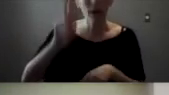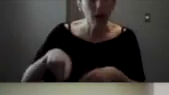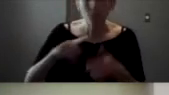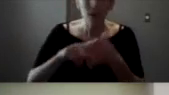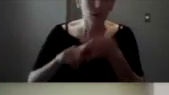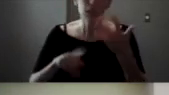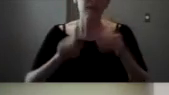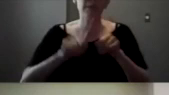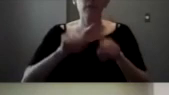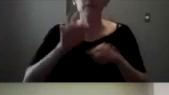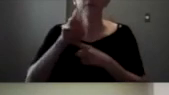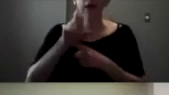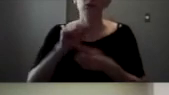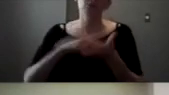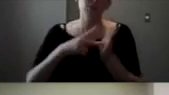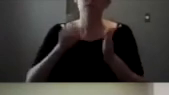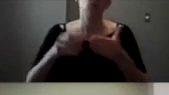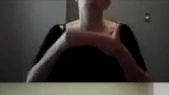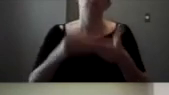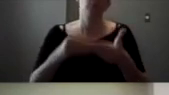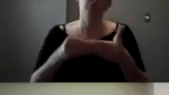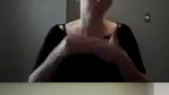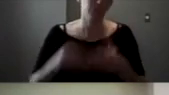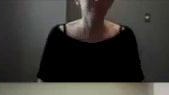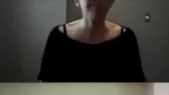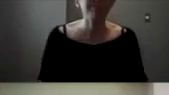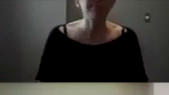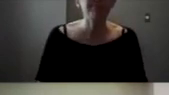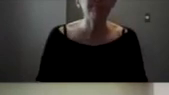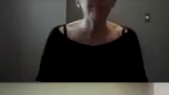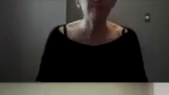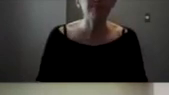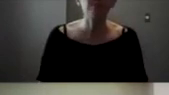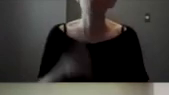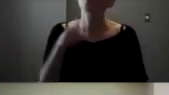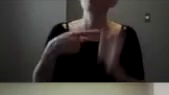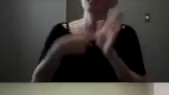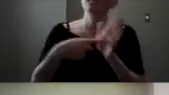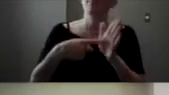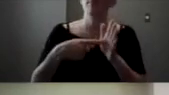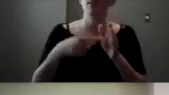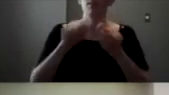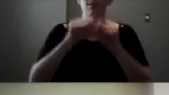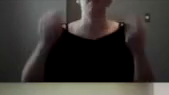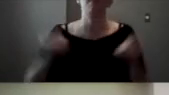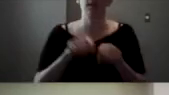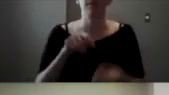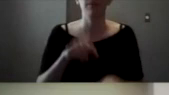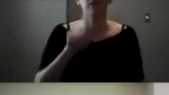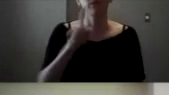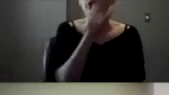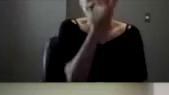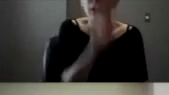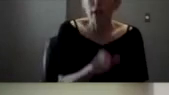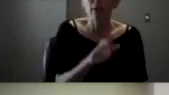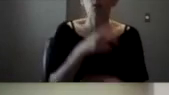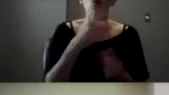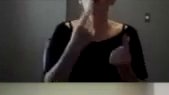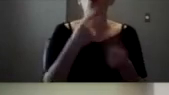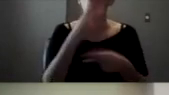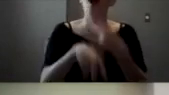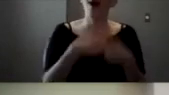triage or prioritization template that you might think about putting together. The first column being the types of visits that can be